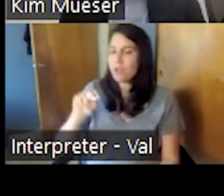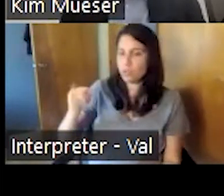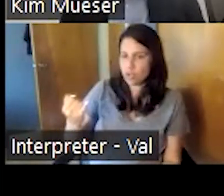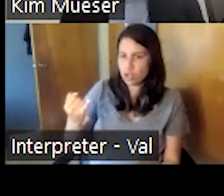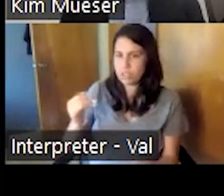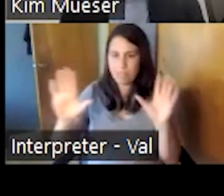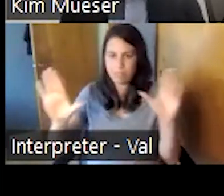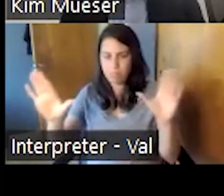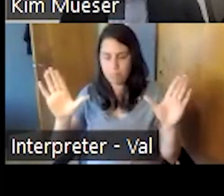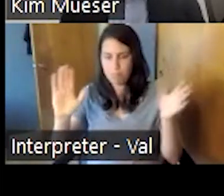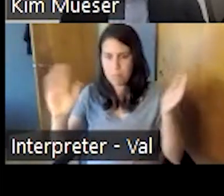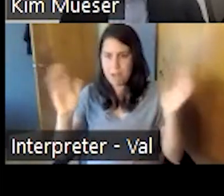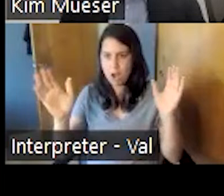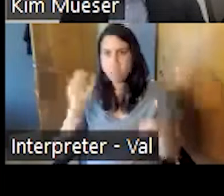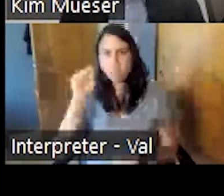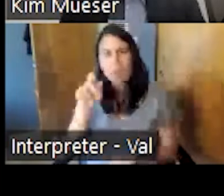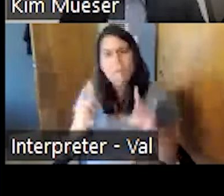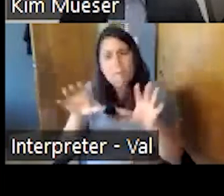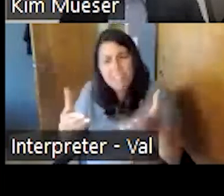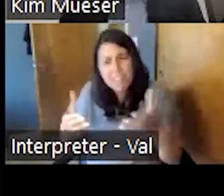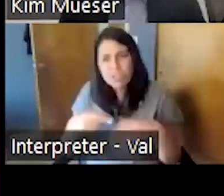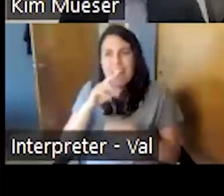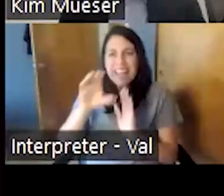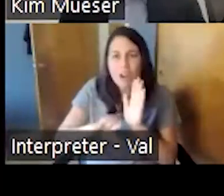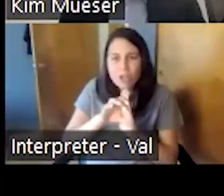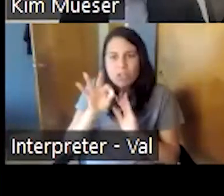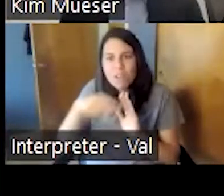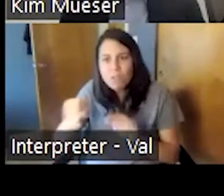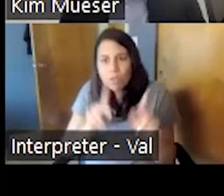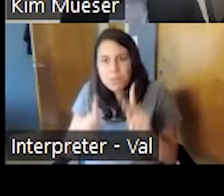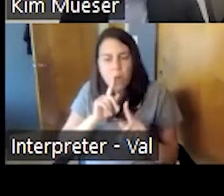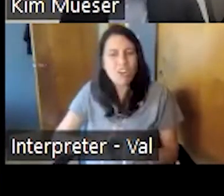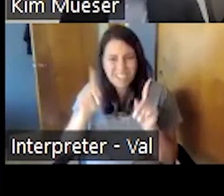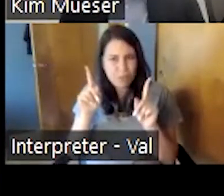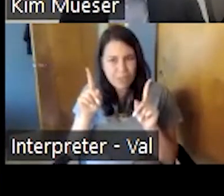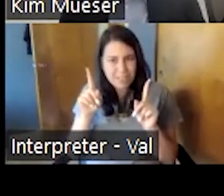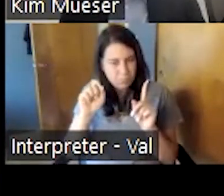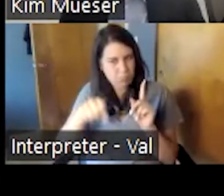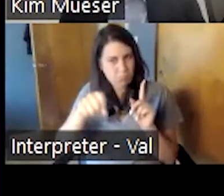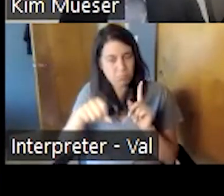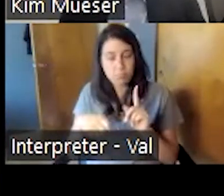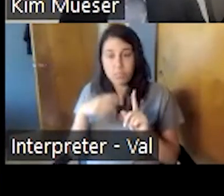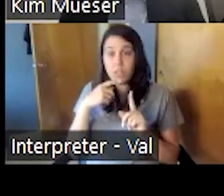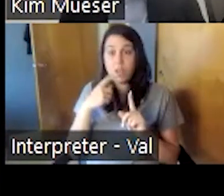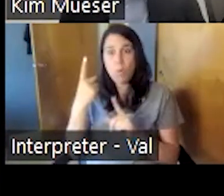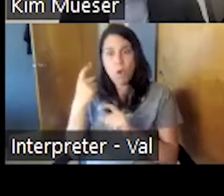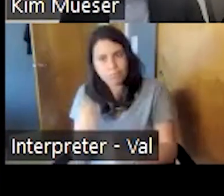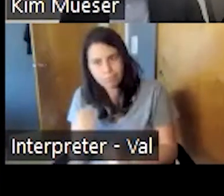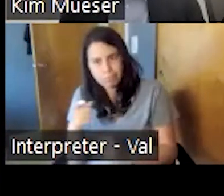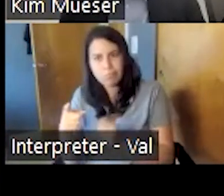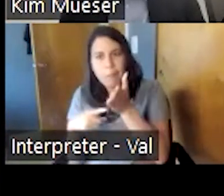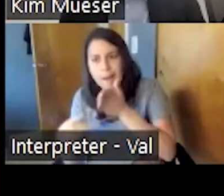though the populations treated, or the characteristics of the populations treated, differed quite a bit, one being more minority, one